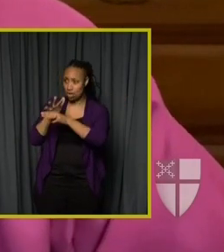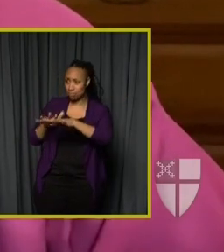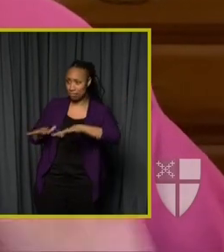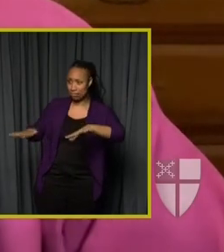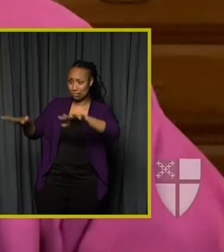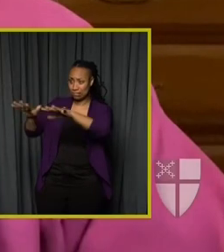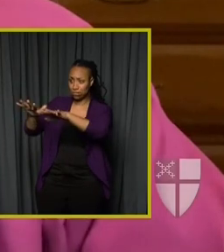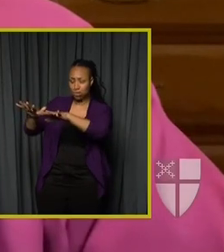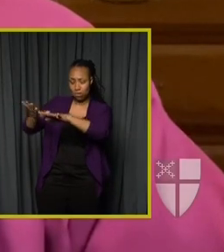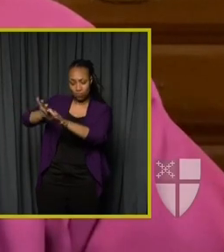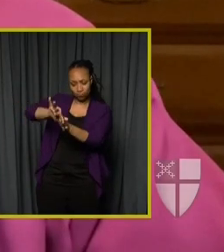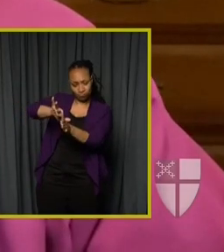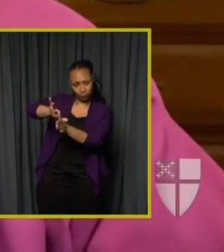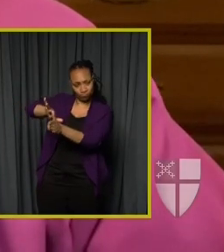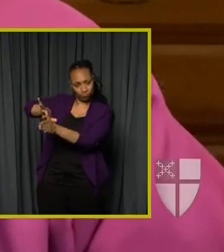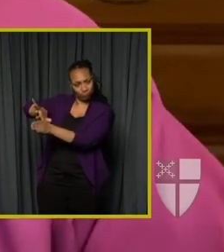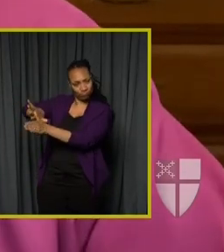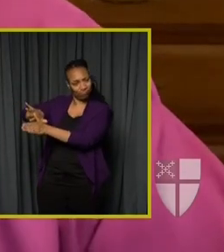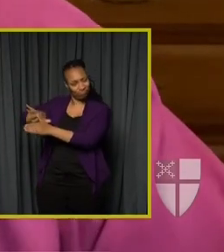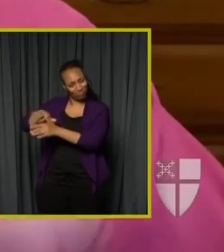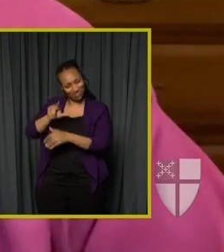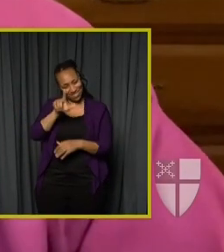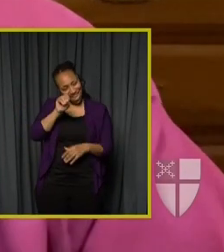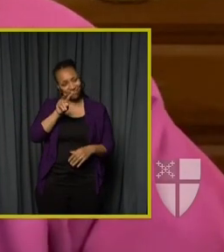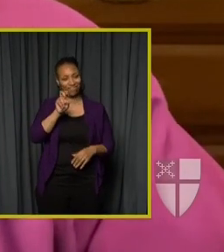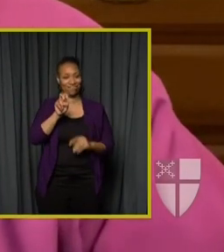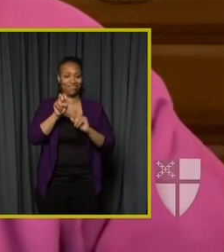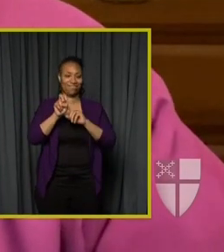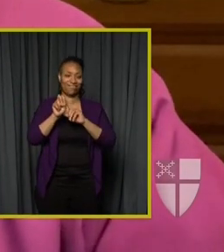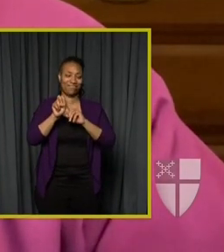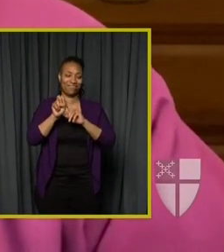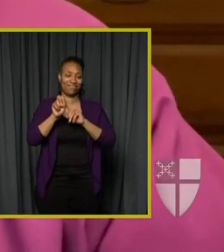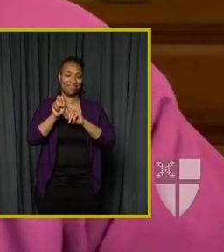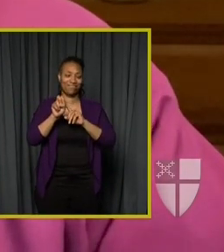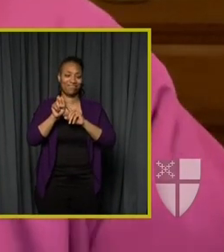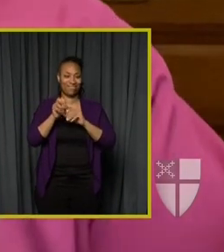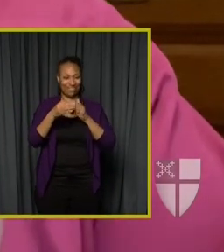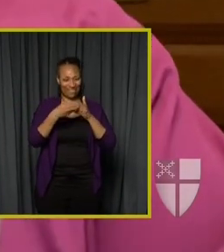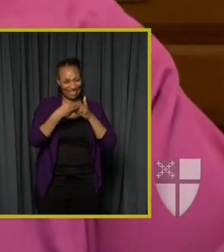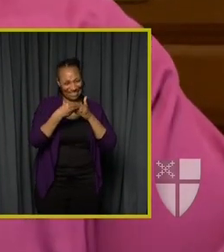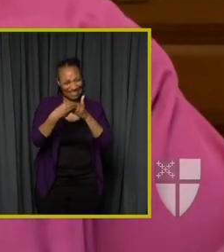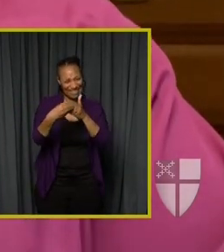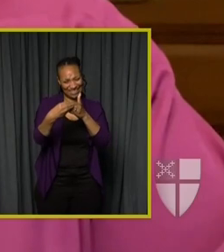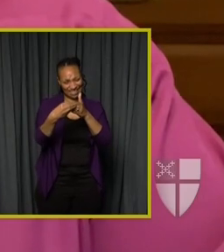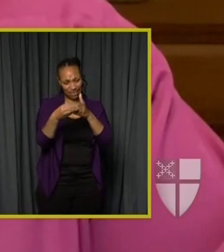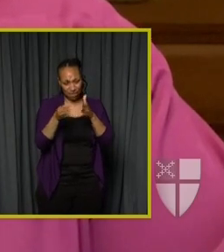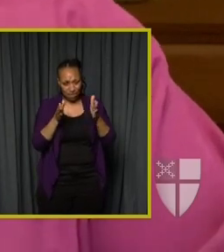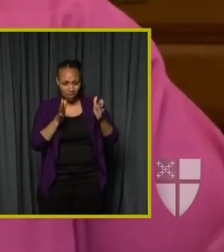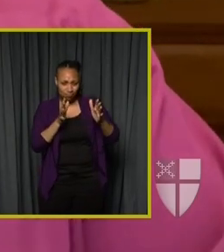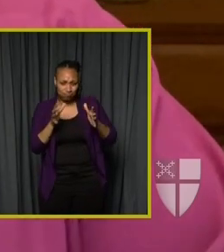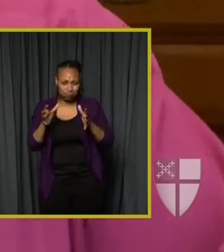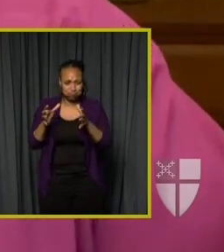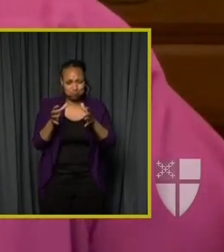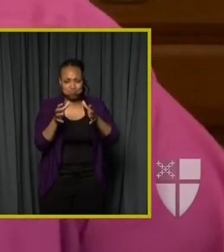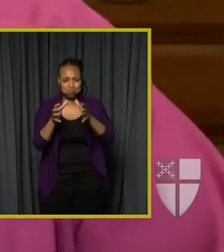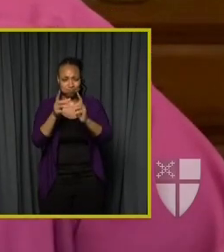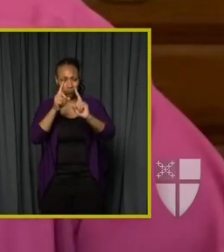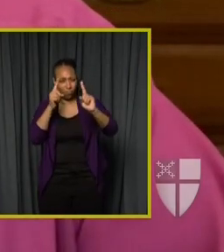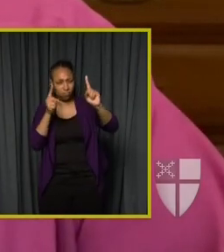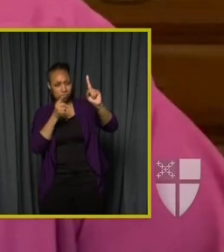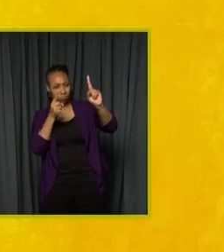Let love lead us. Let love guide us. Let love show us the